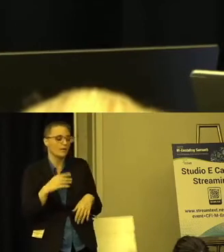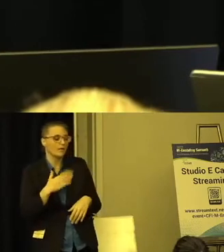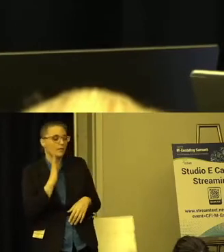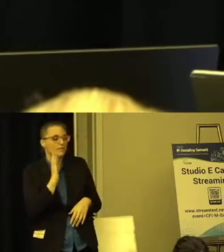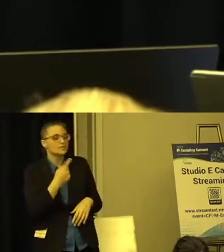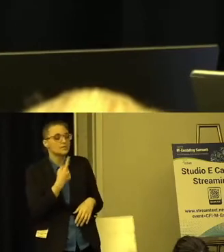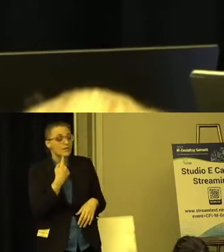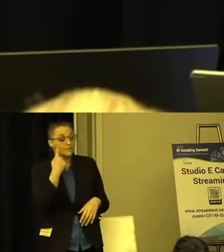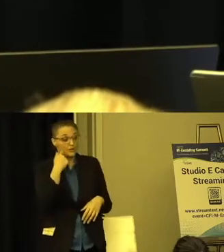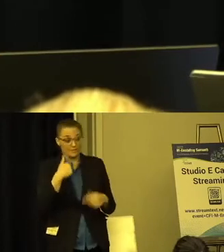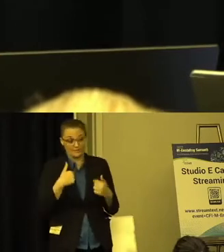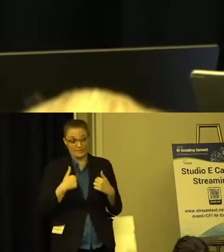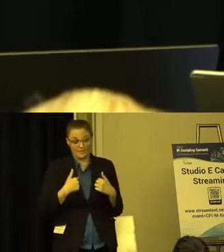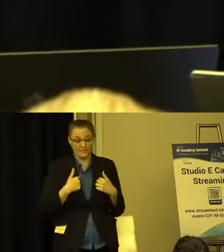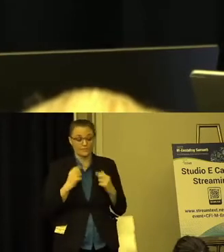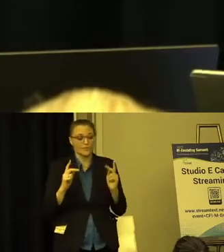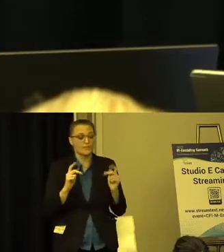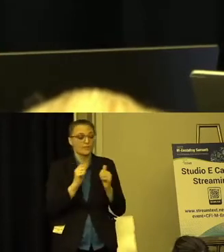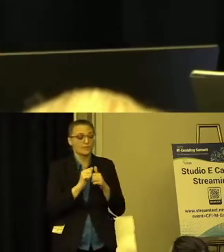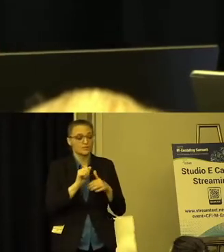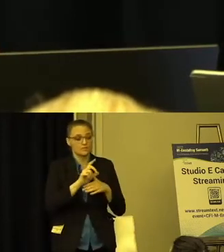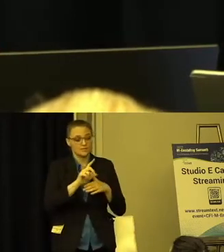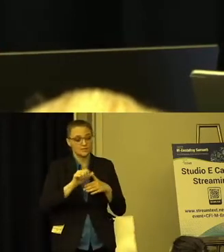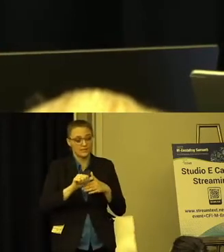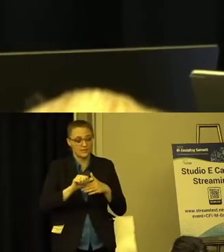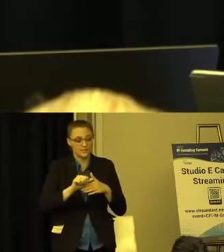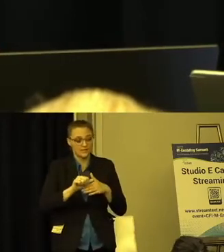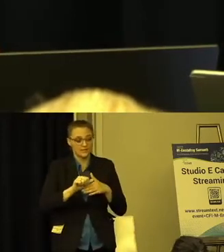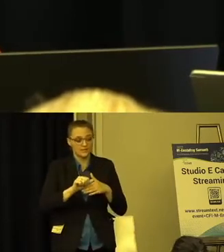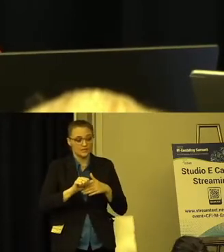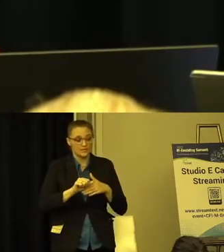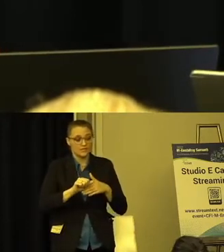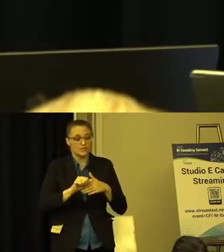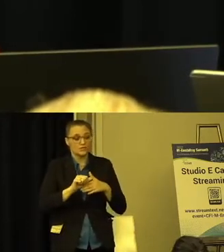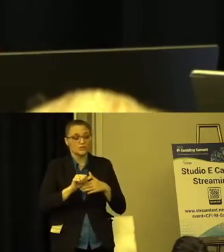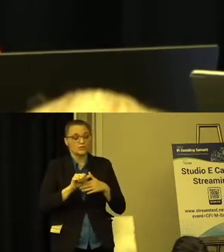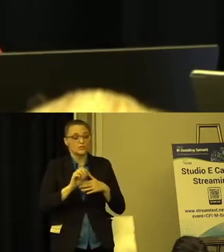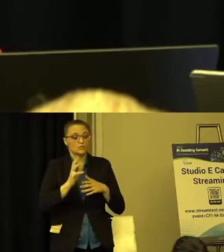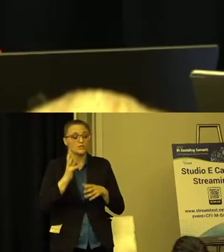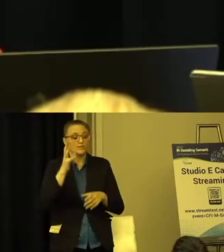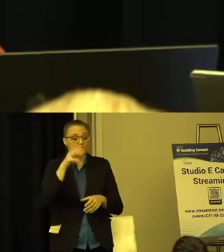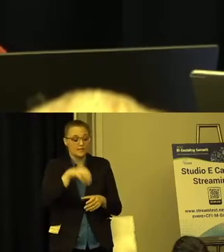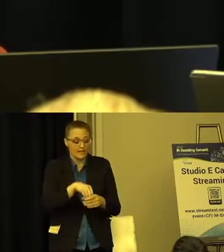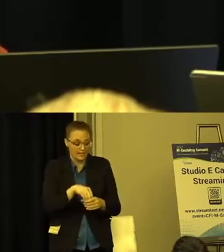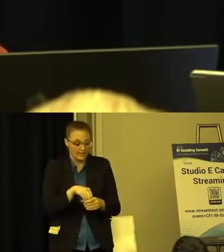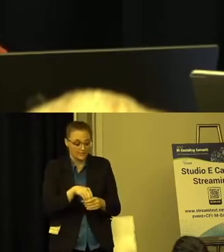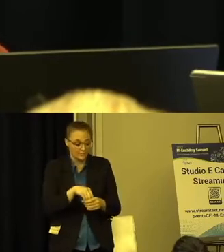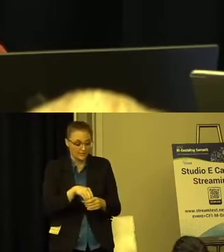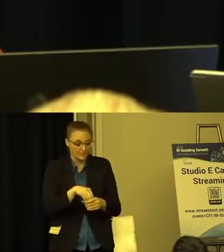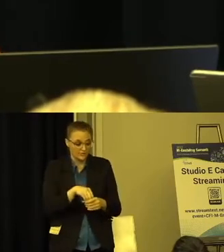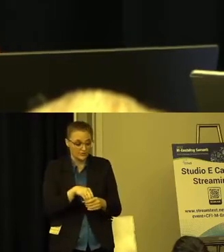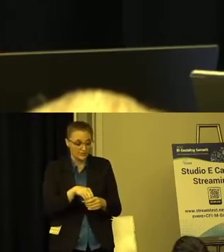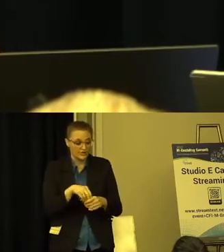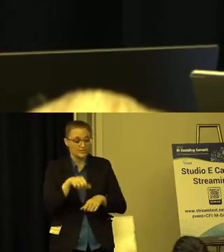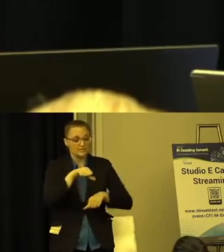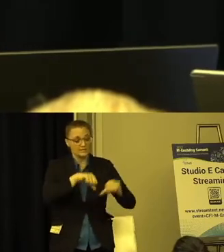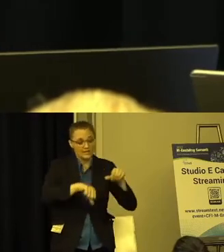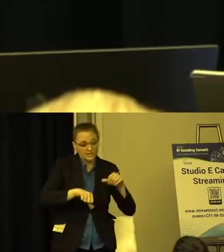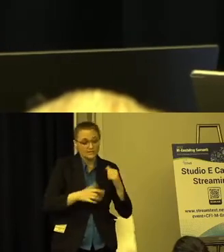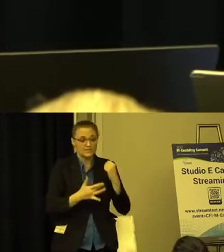for me, for people with disabilities to engage in science